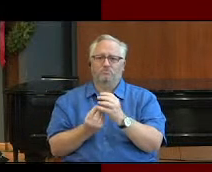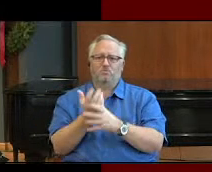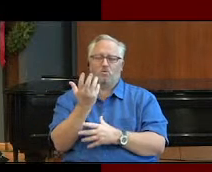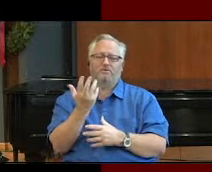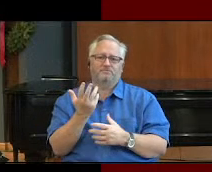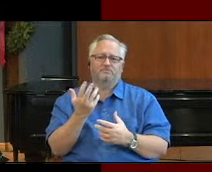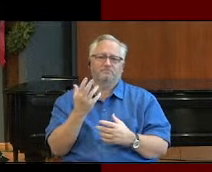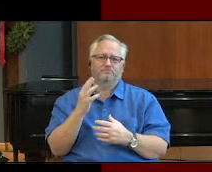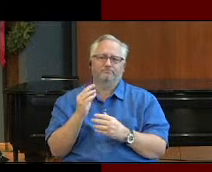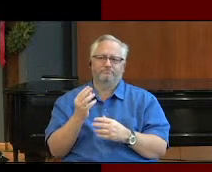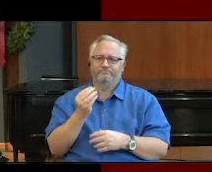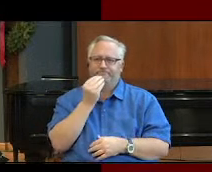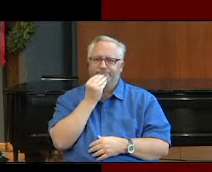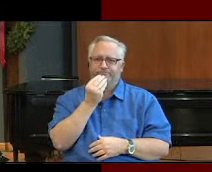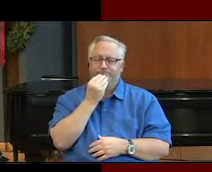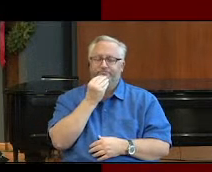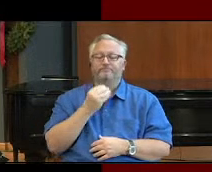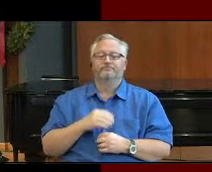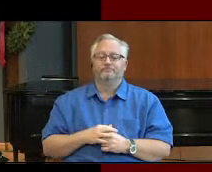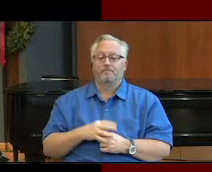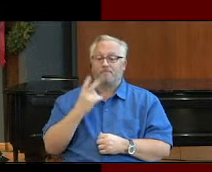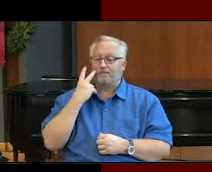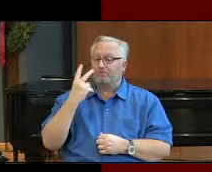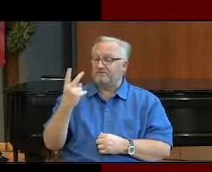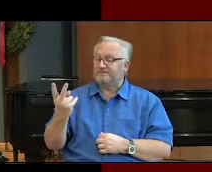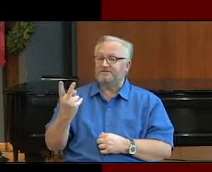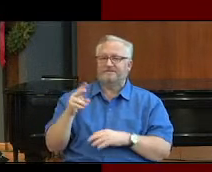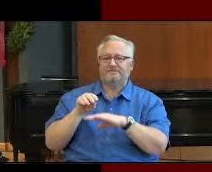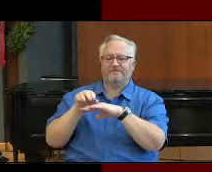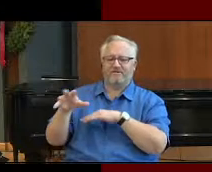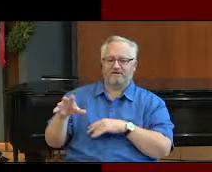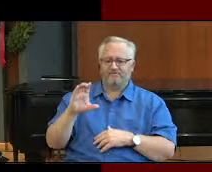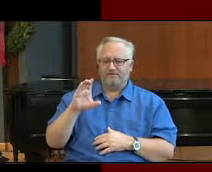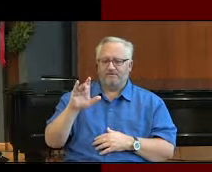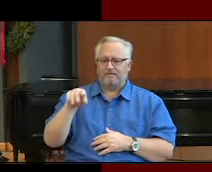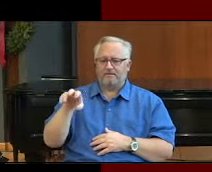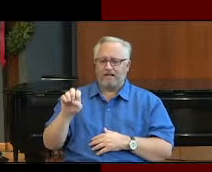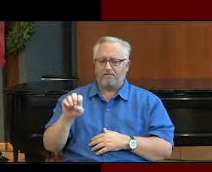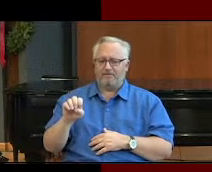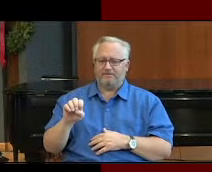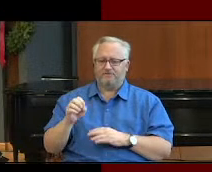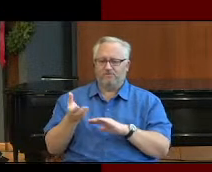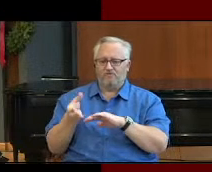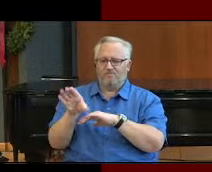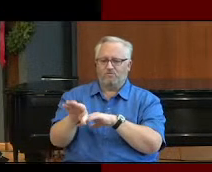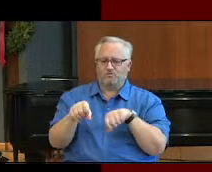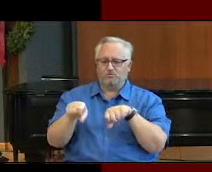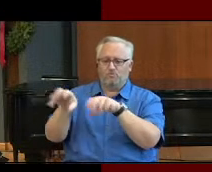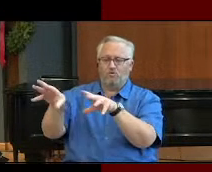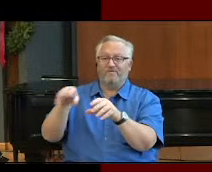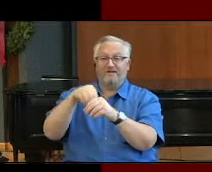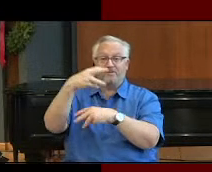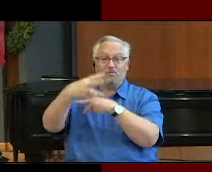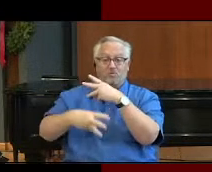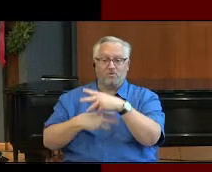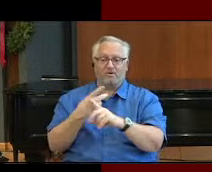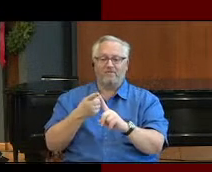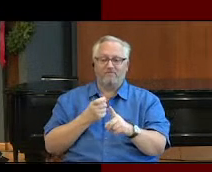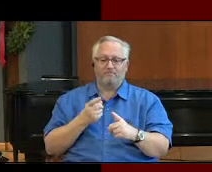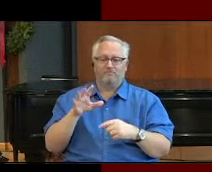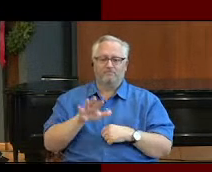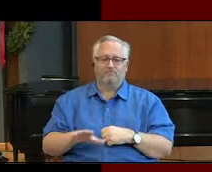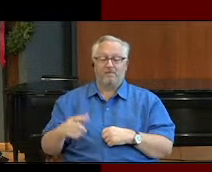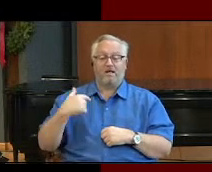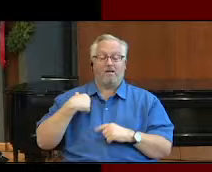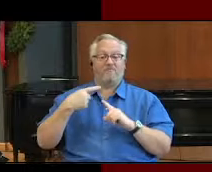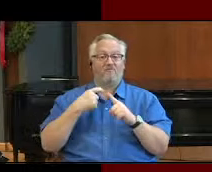agriculture. We see the effects of climate force displacement around the world and in our own country. I'm from California,